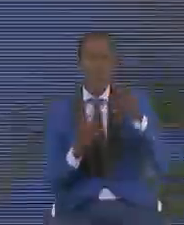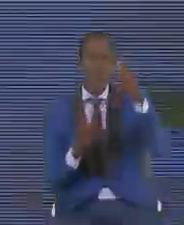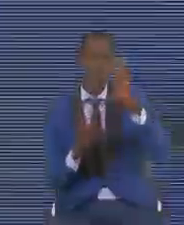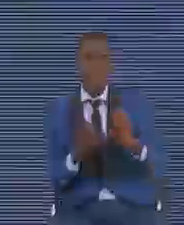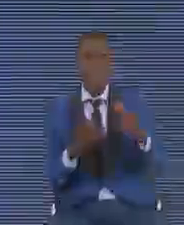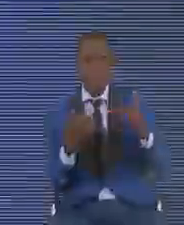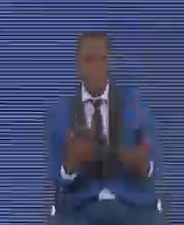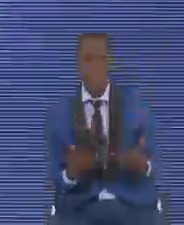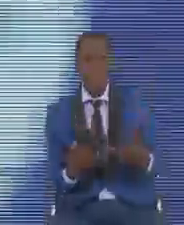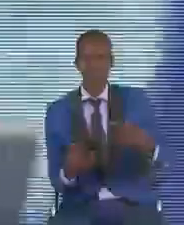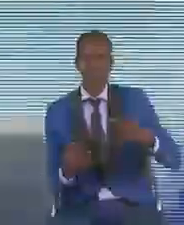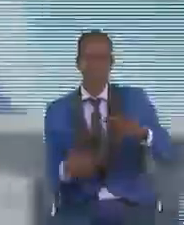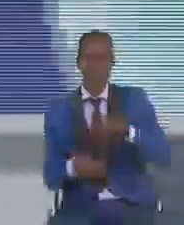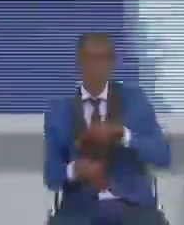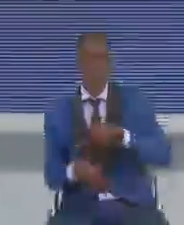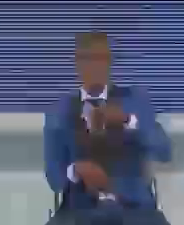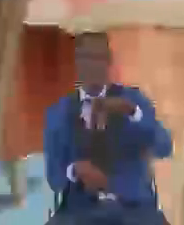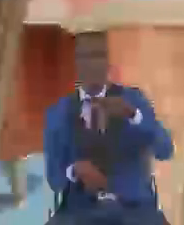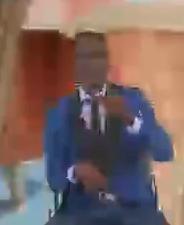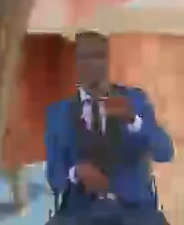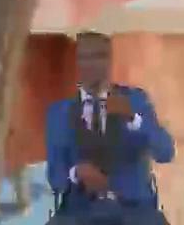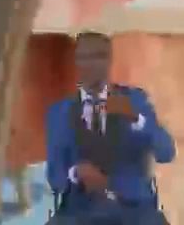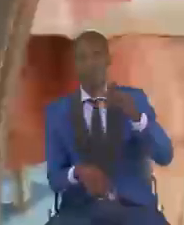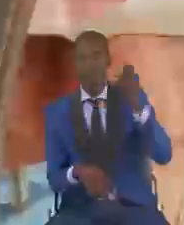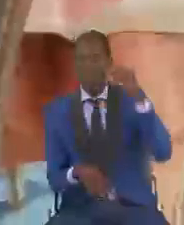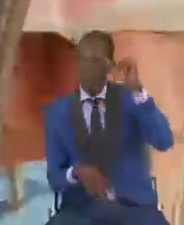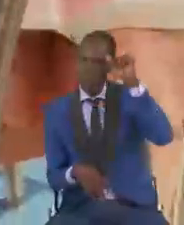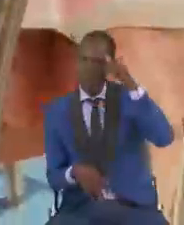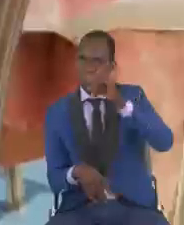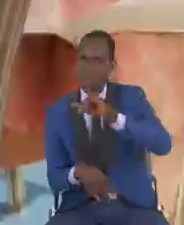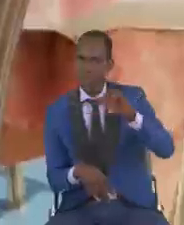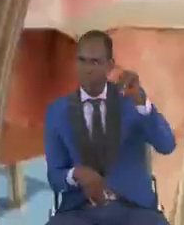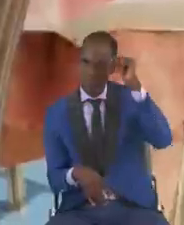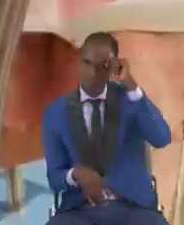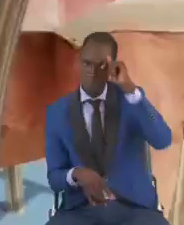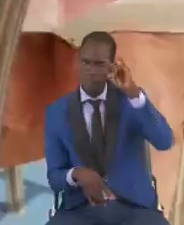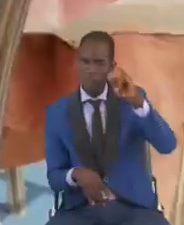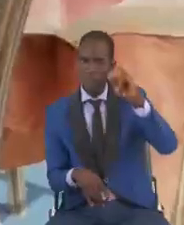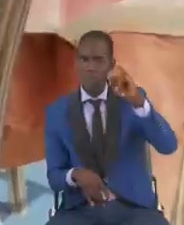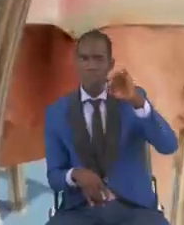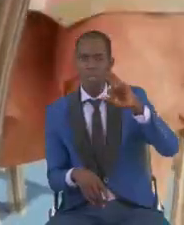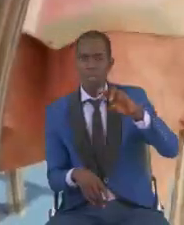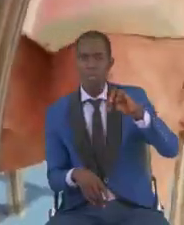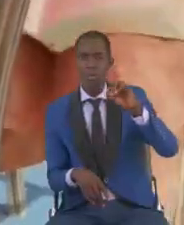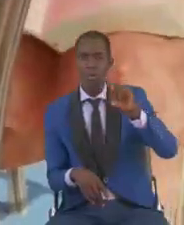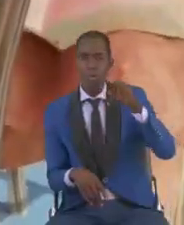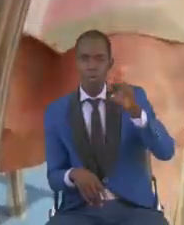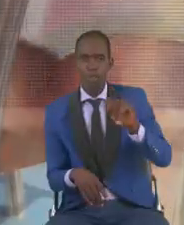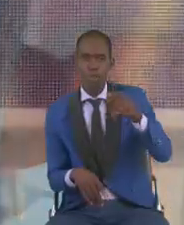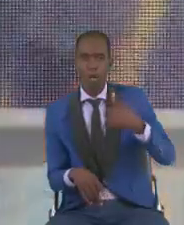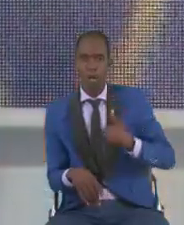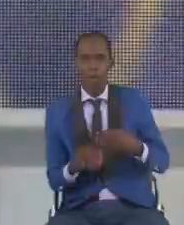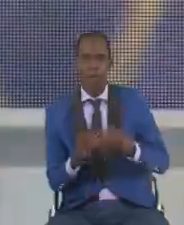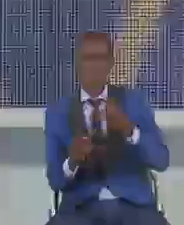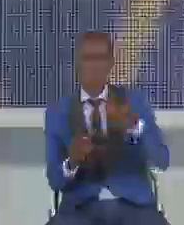was reminding Timothy, you have, number one, the grace of God